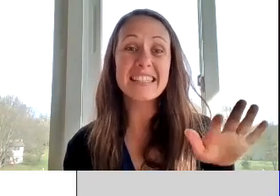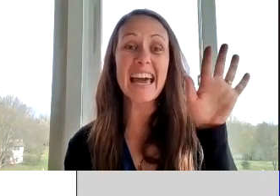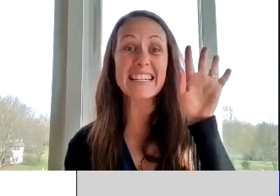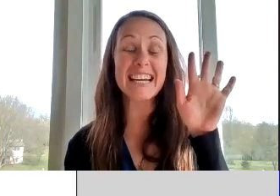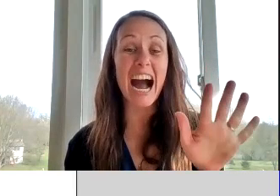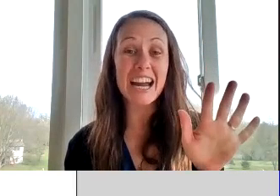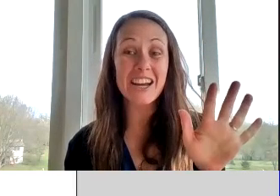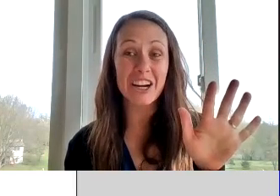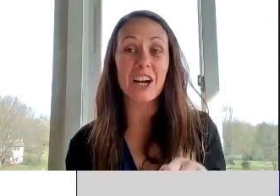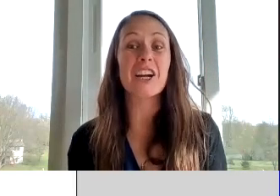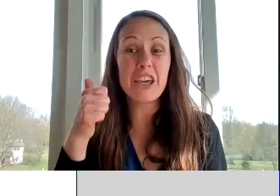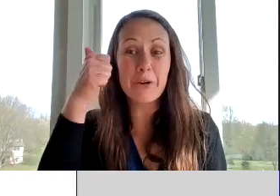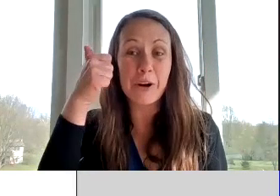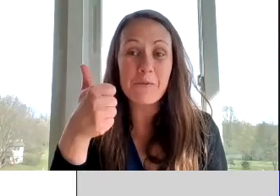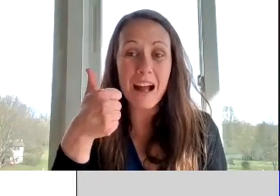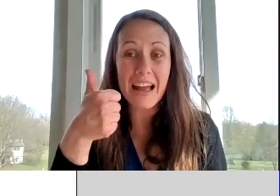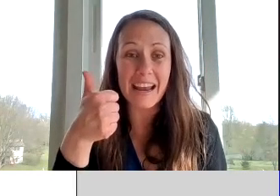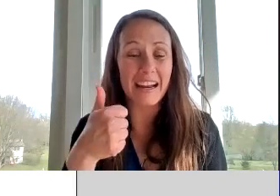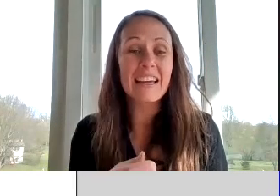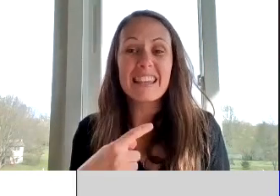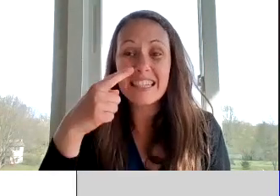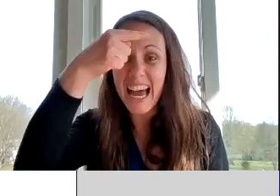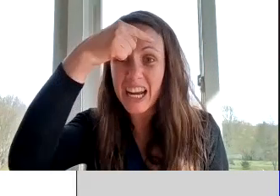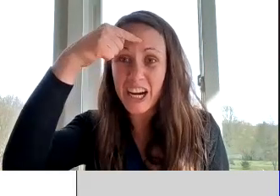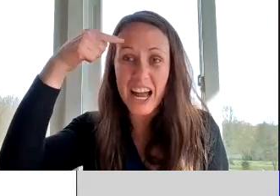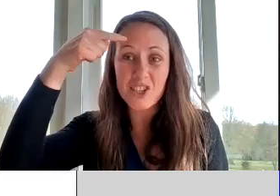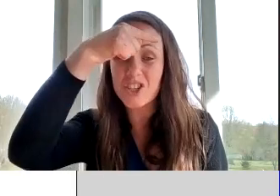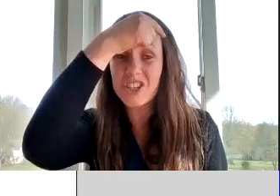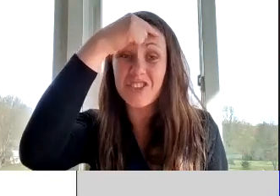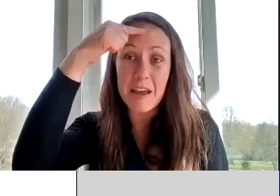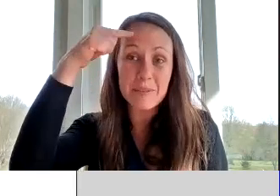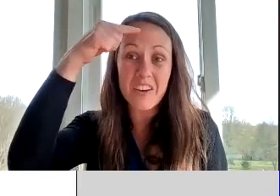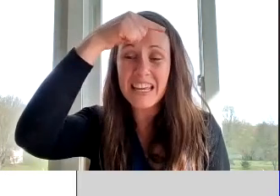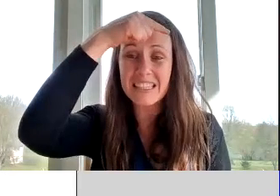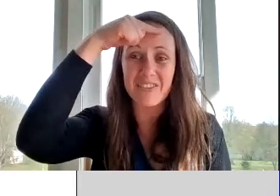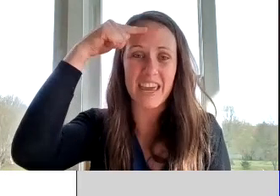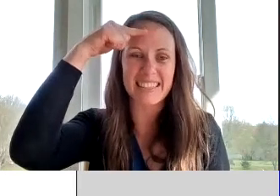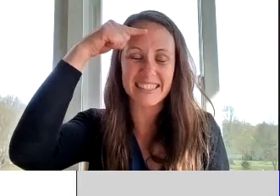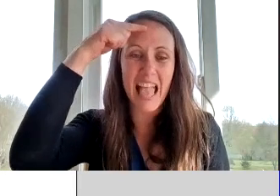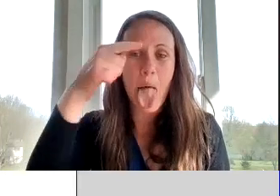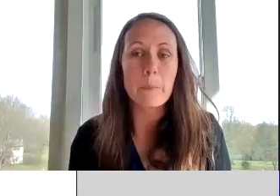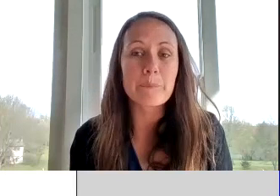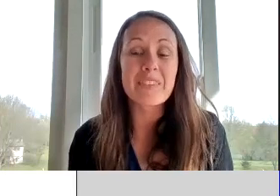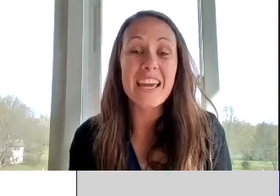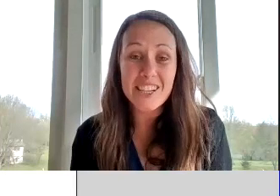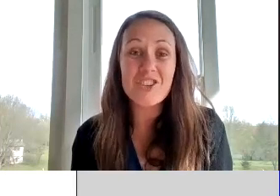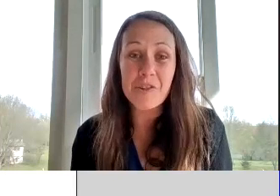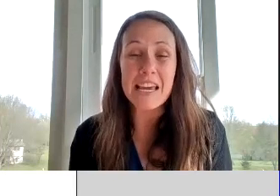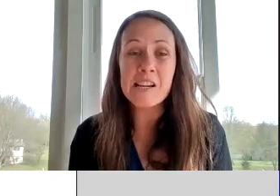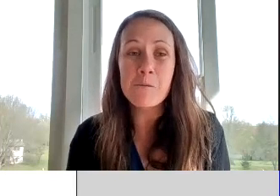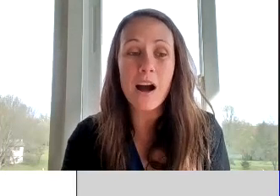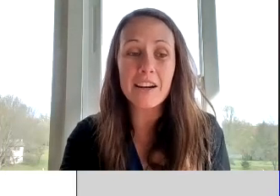If you said tiger, you are right. The tiger has stripes on his face.